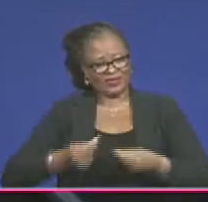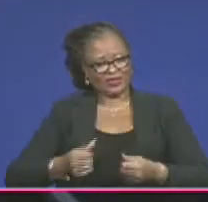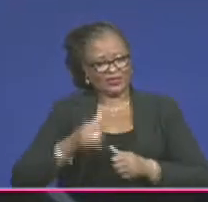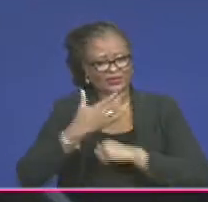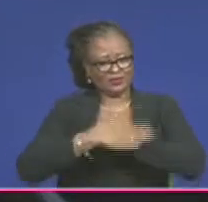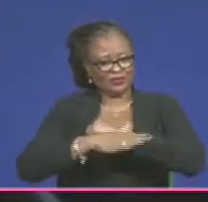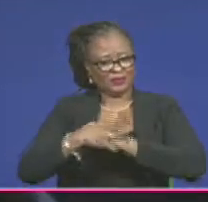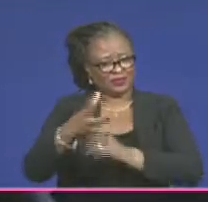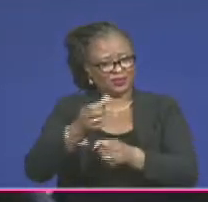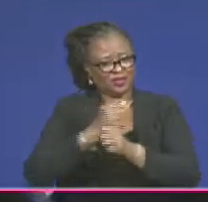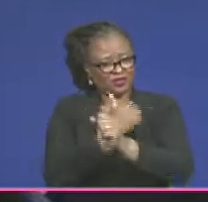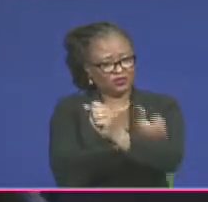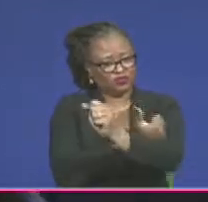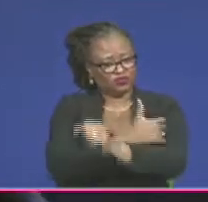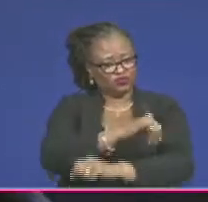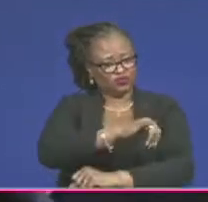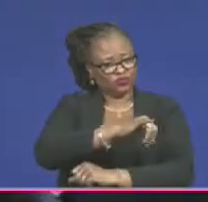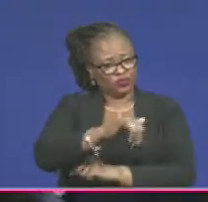get narcotics.